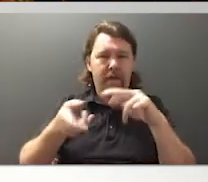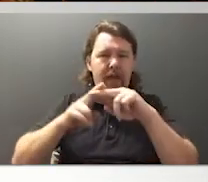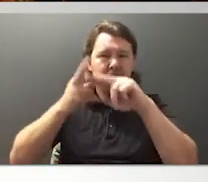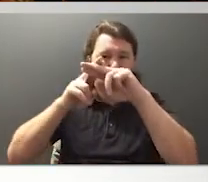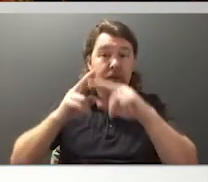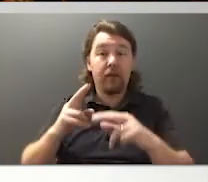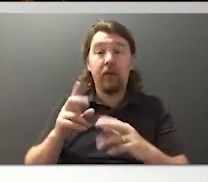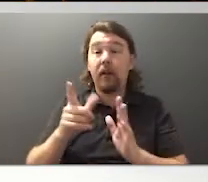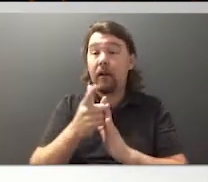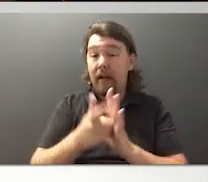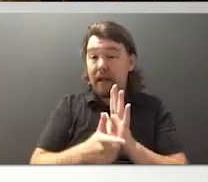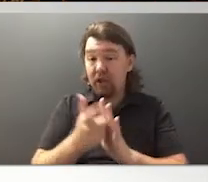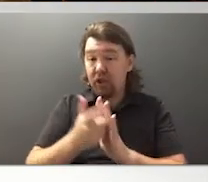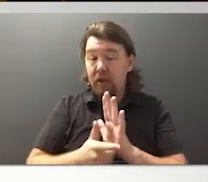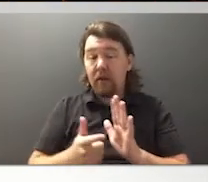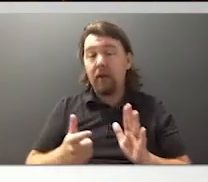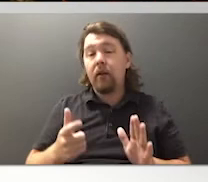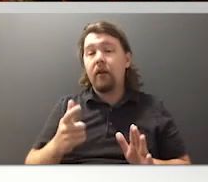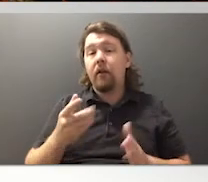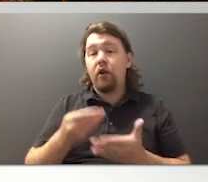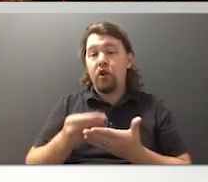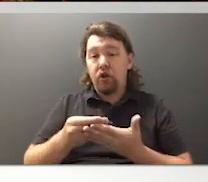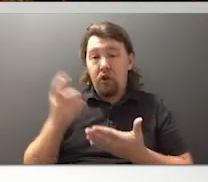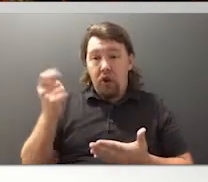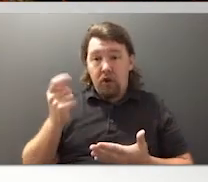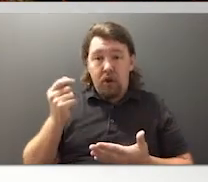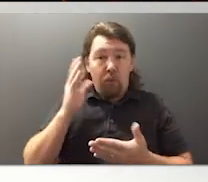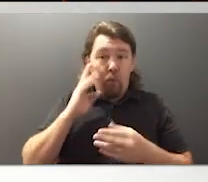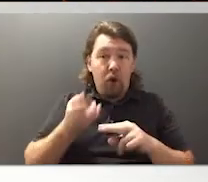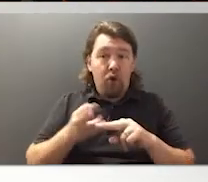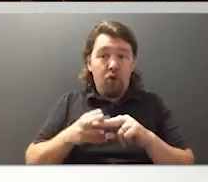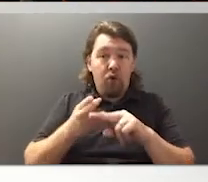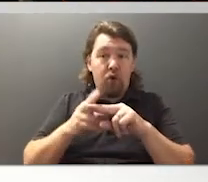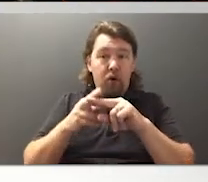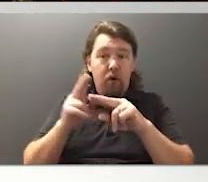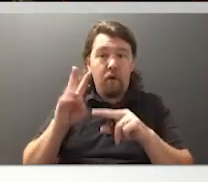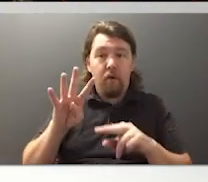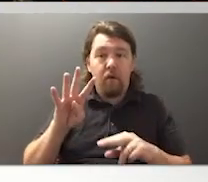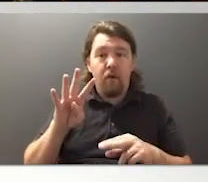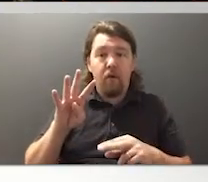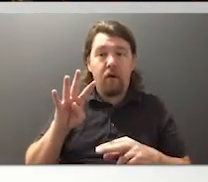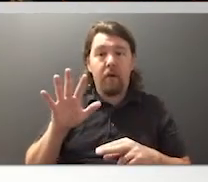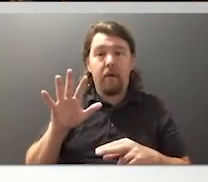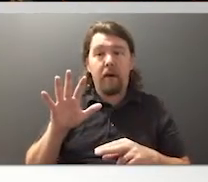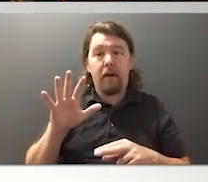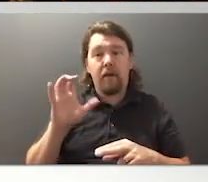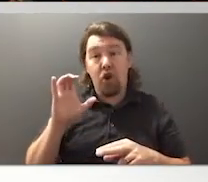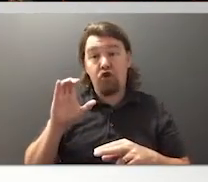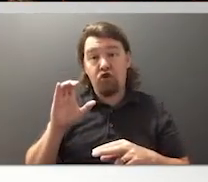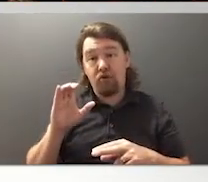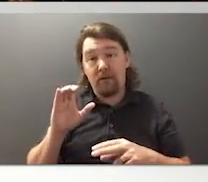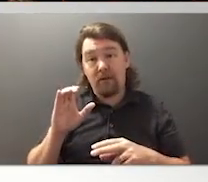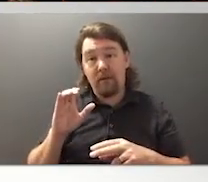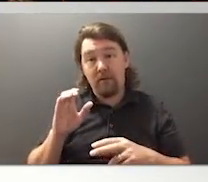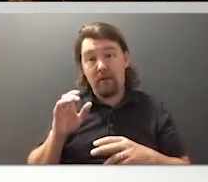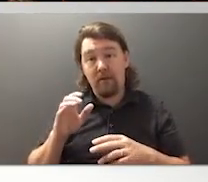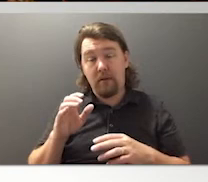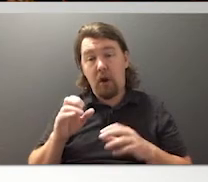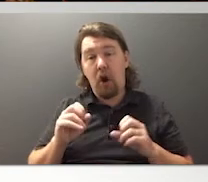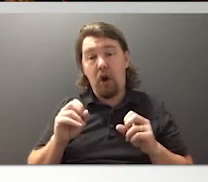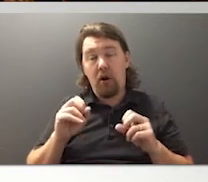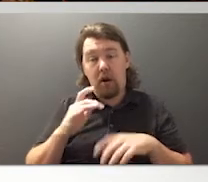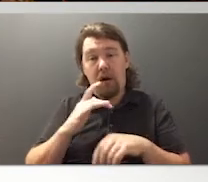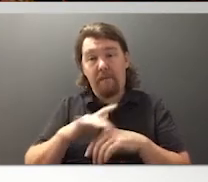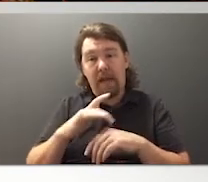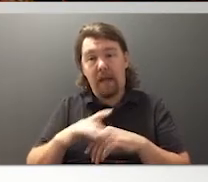legislatively, the scholarship will grow by 4,500 scholarship opportunities every year. We have